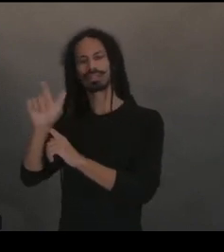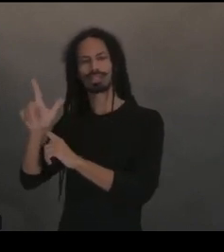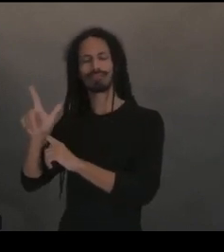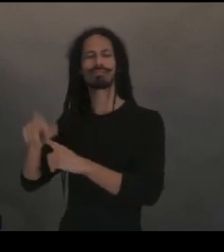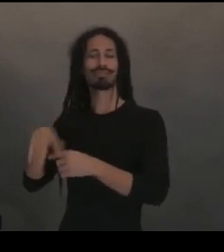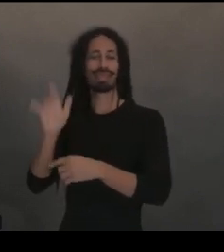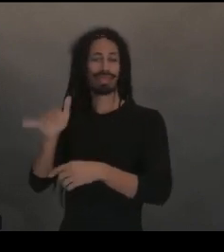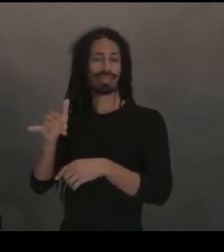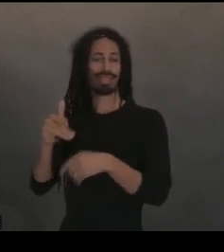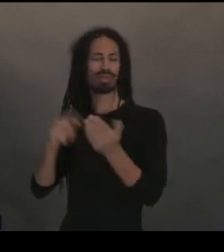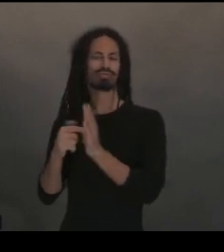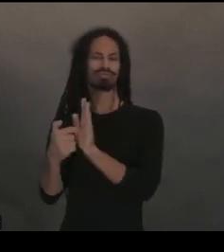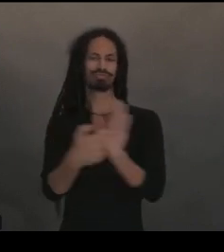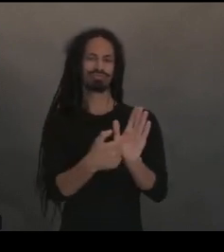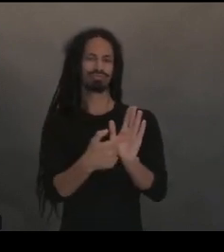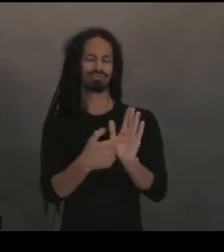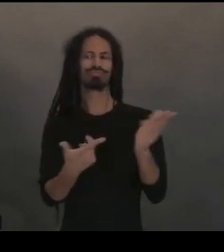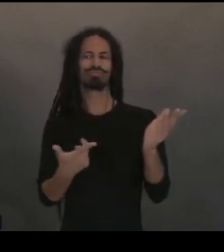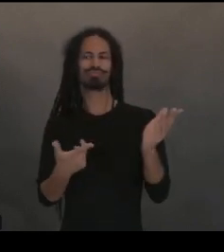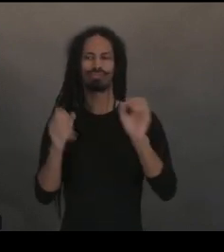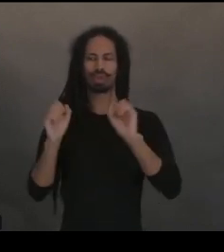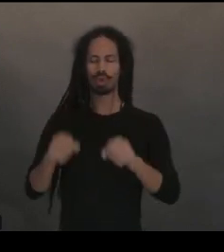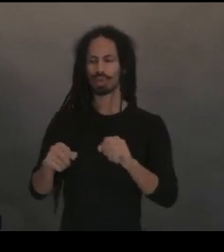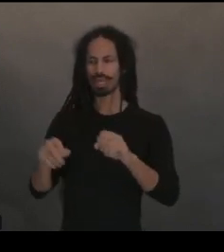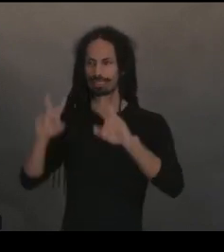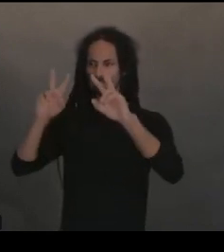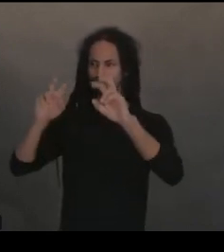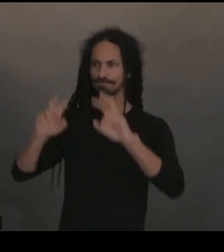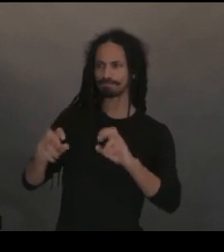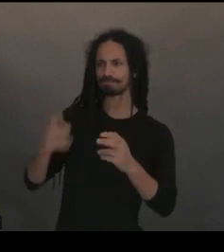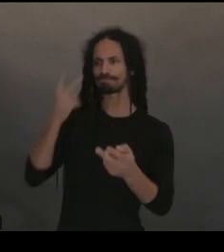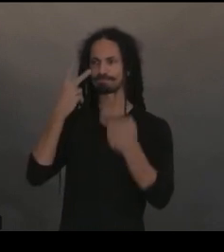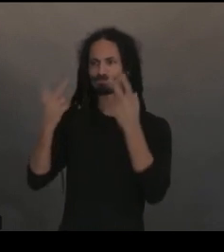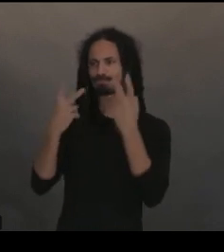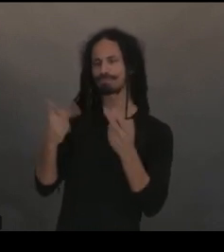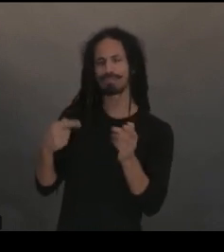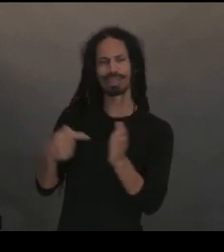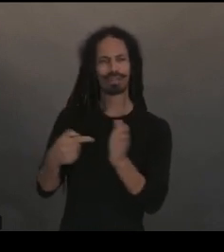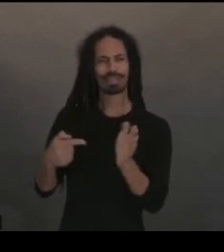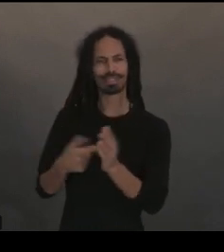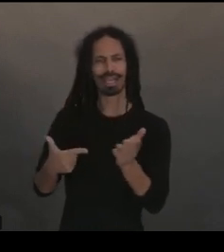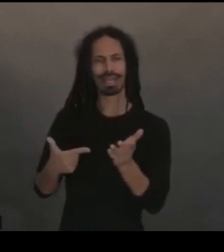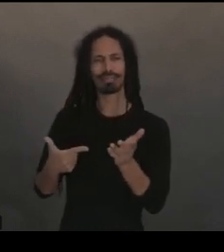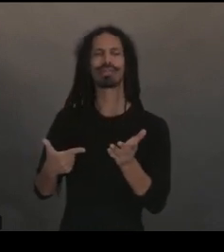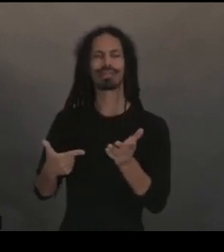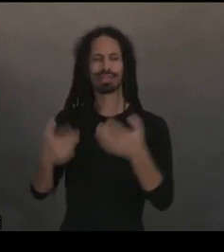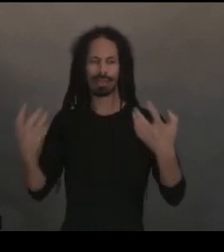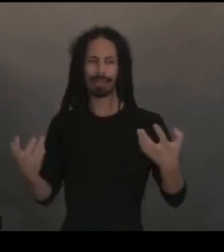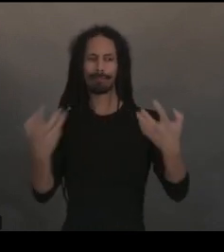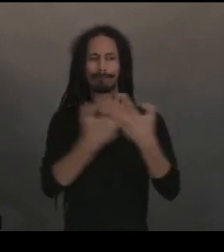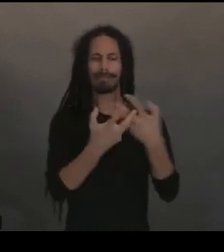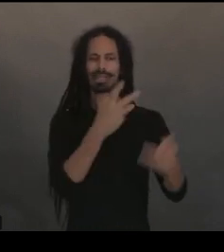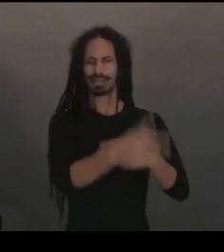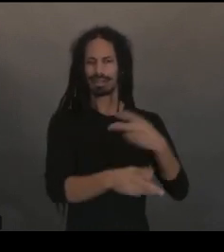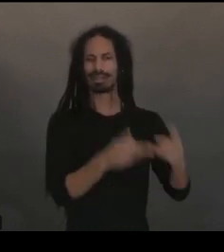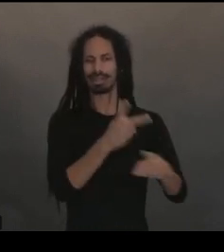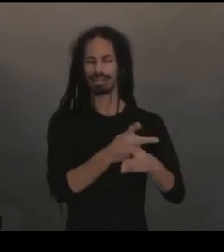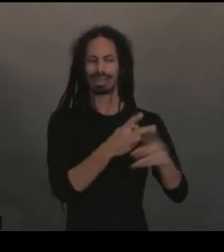provide, this is where you can go to see some example references based on the source type that you're